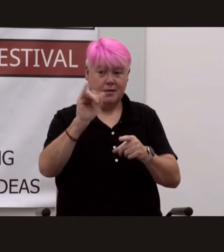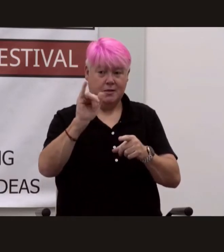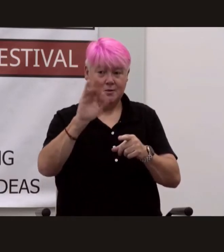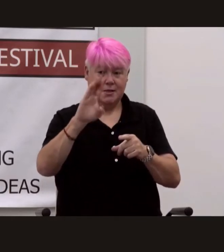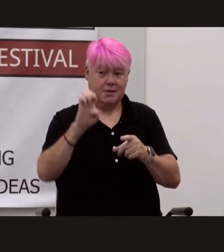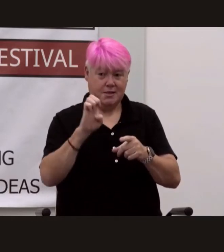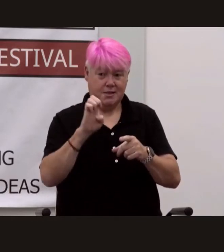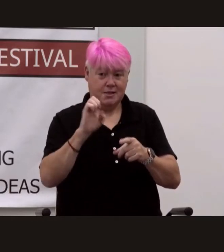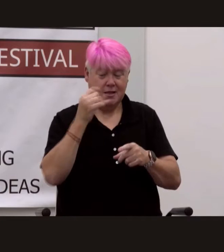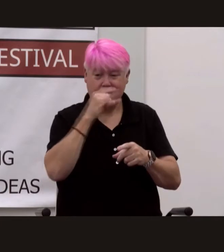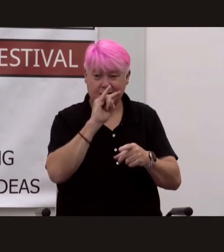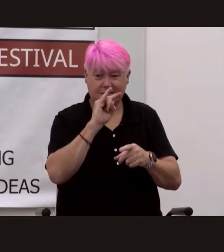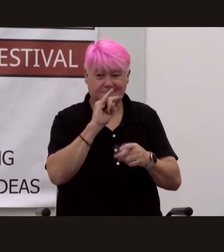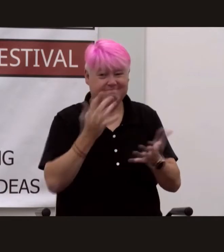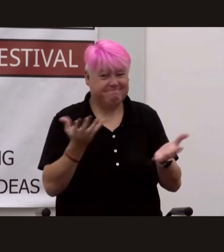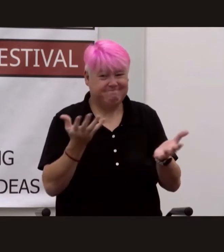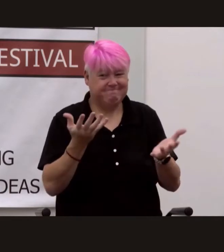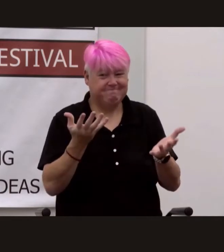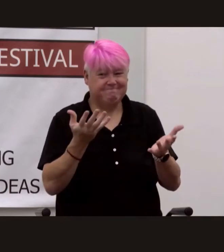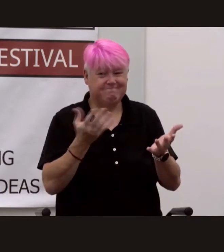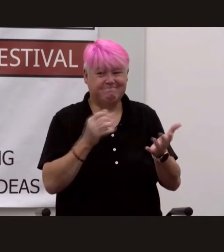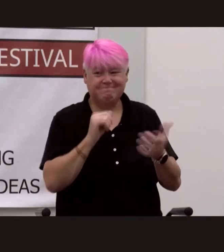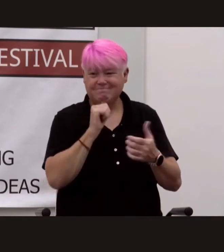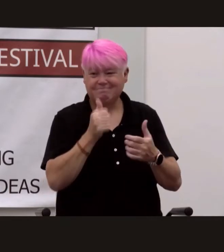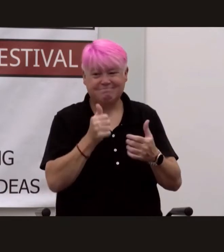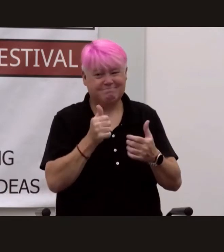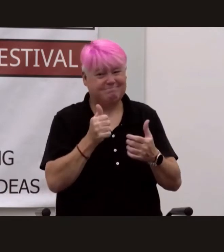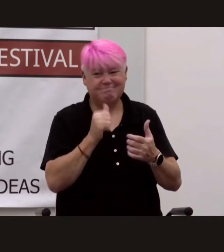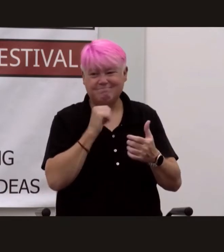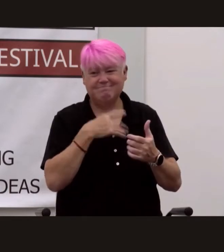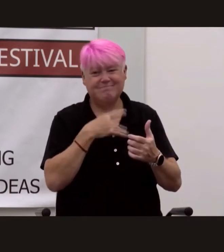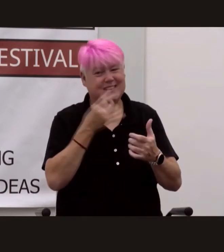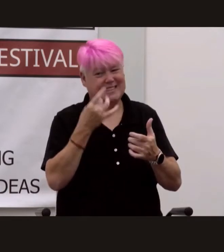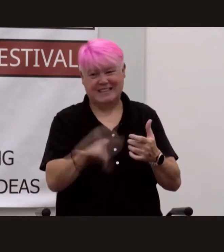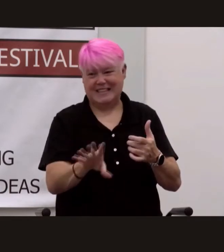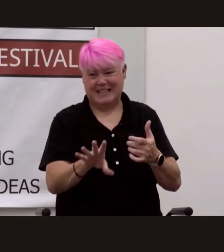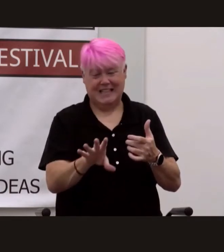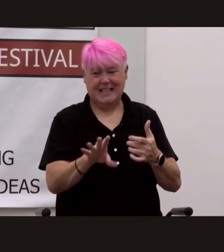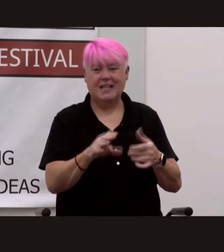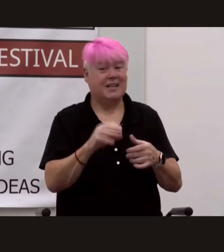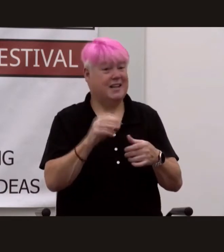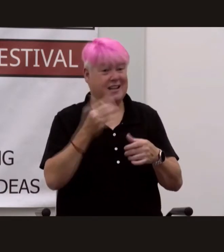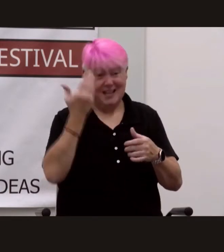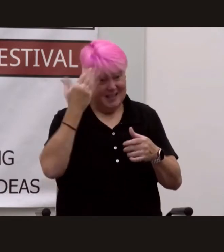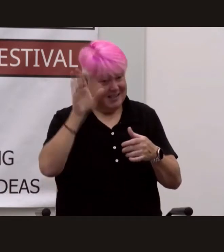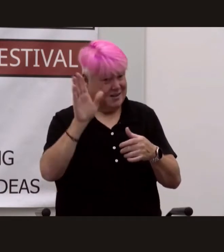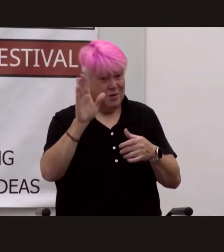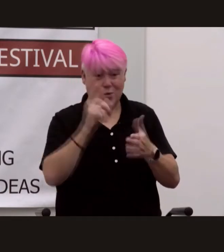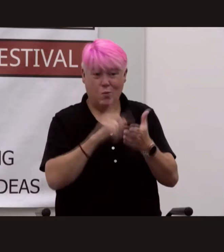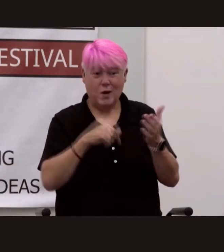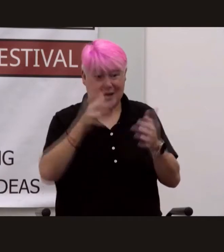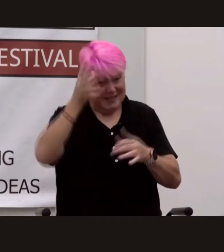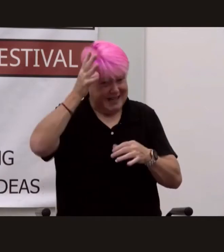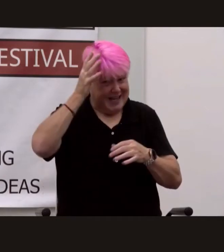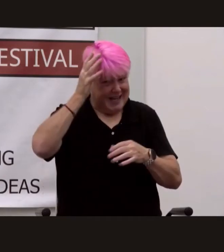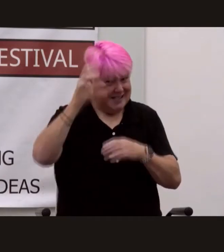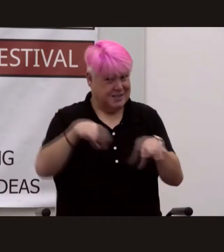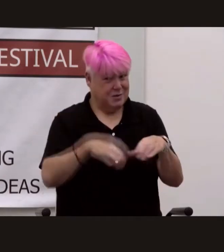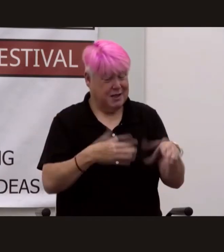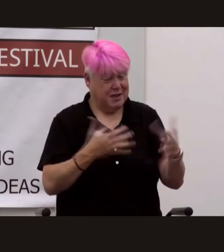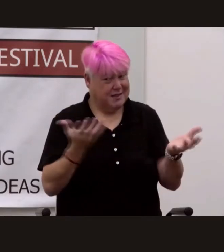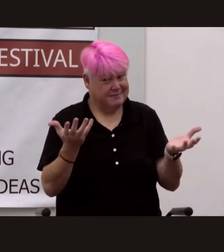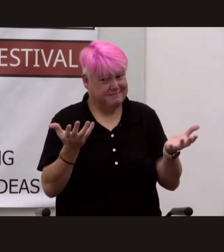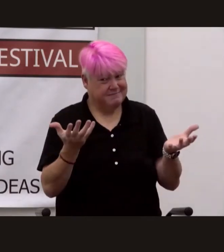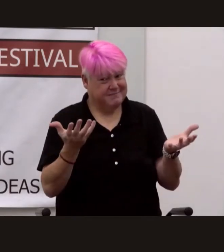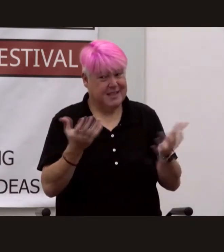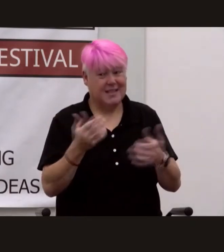reasons, doesn't have any idea what his father is up to. All he knows is that he's been abandoned, and he is